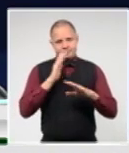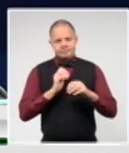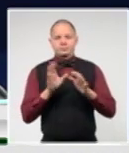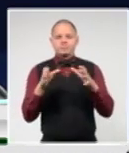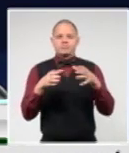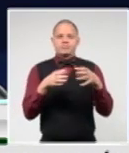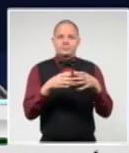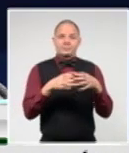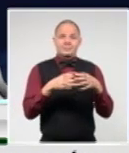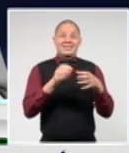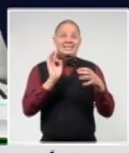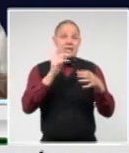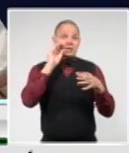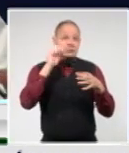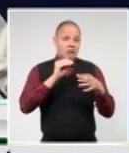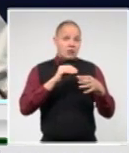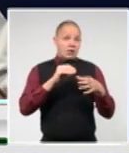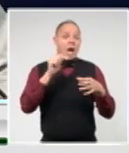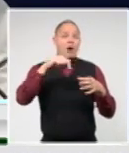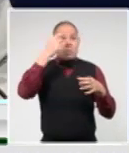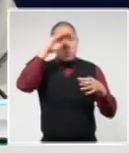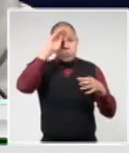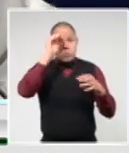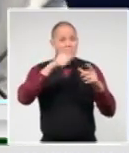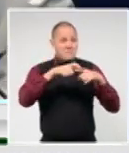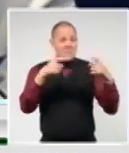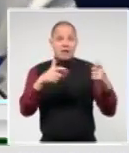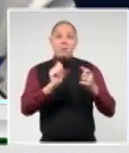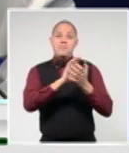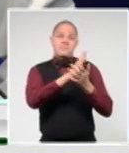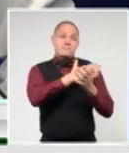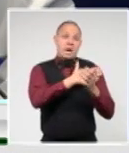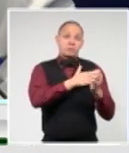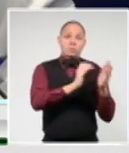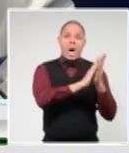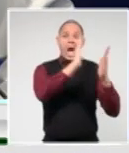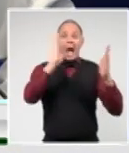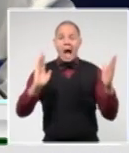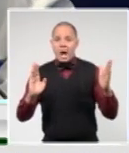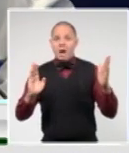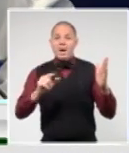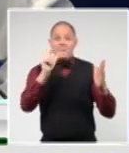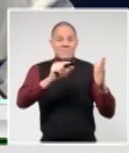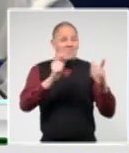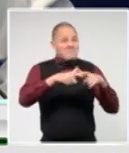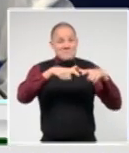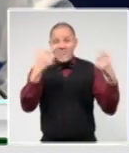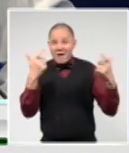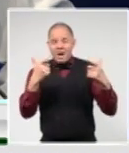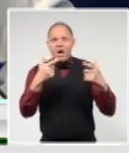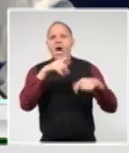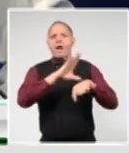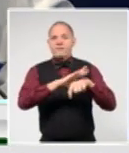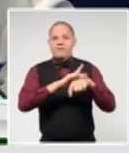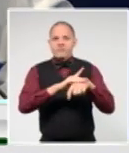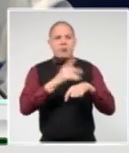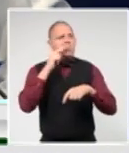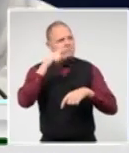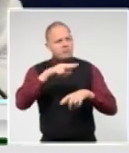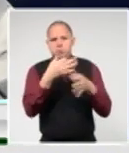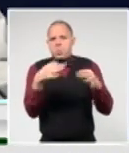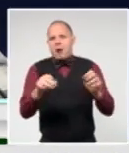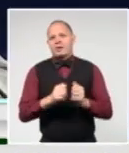positive cases diagnosed yesterday are under the age of 18, for a total of